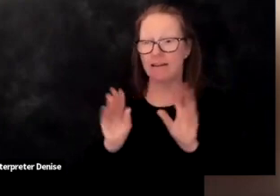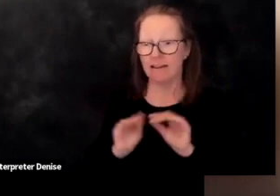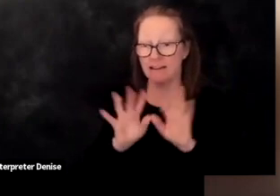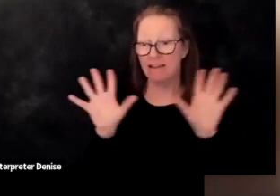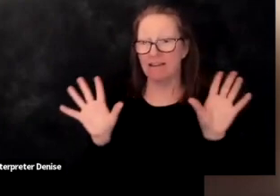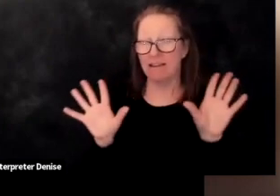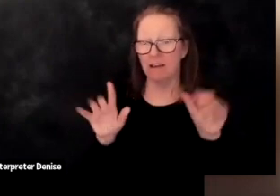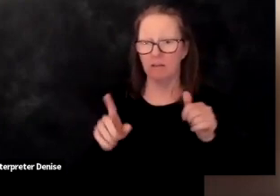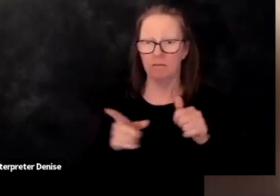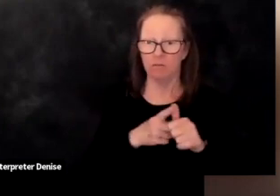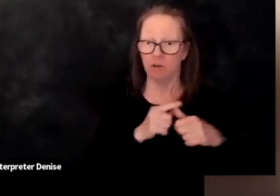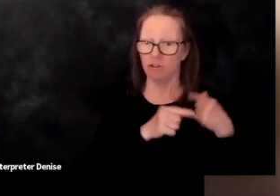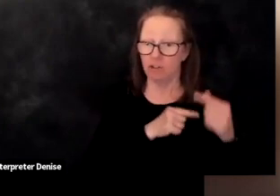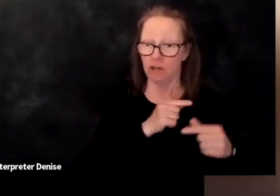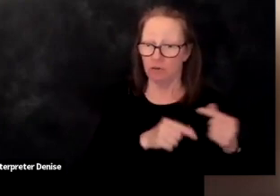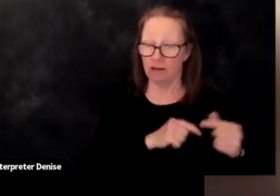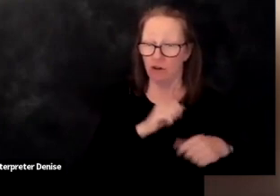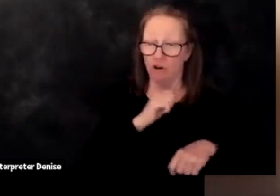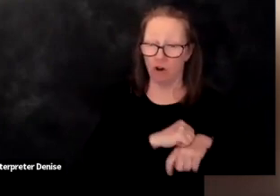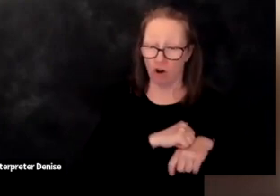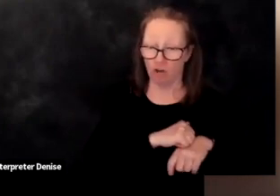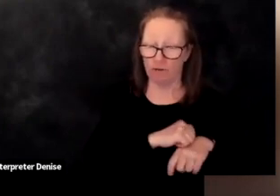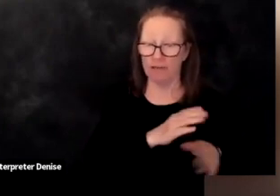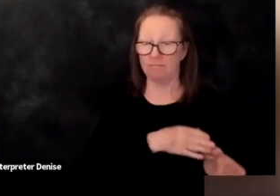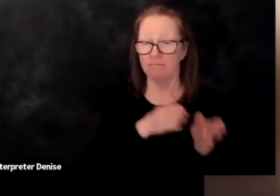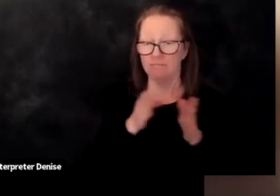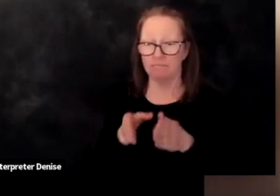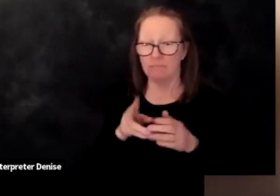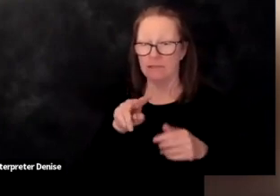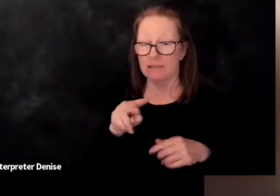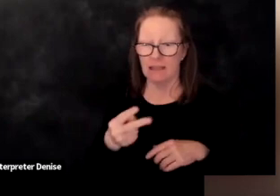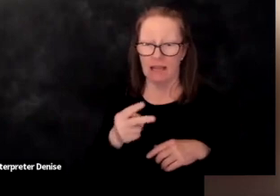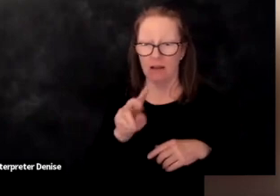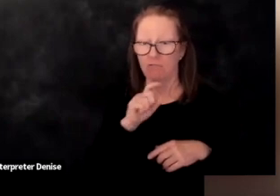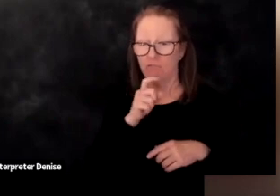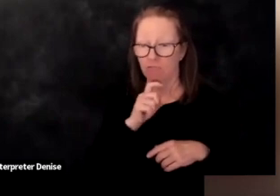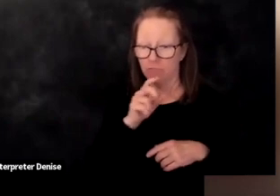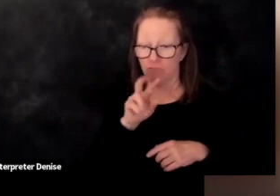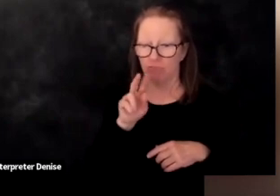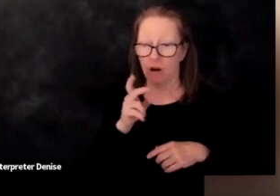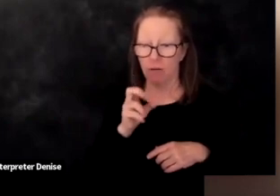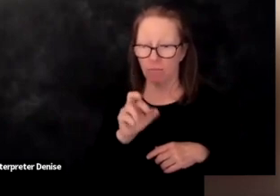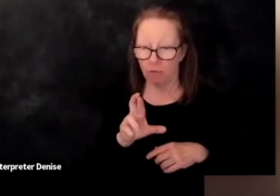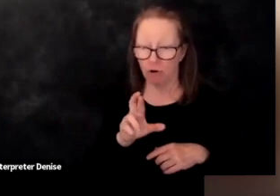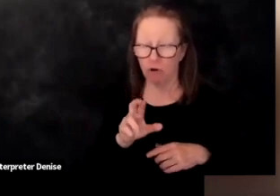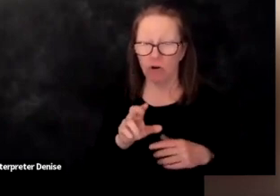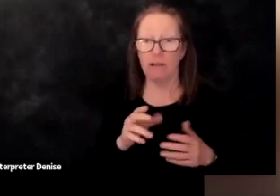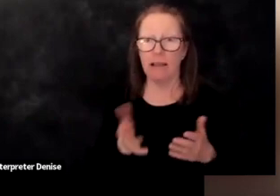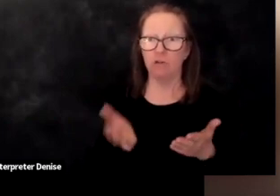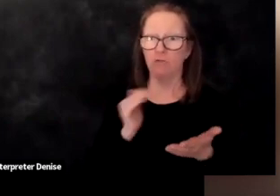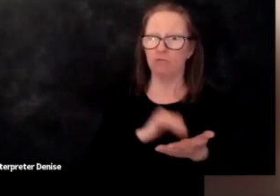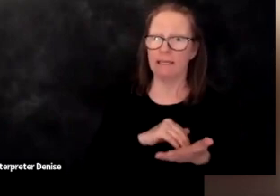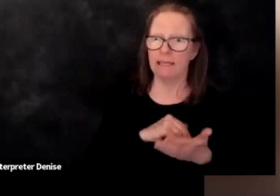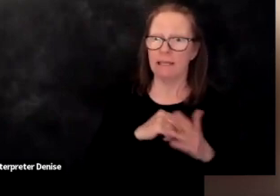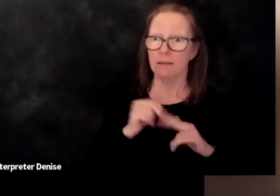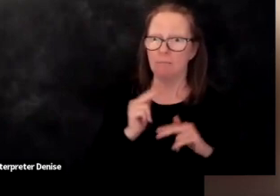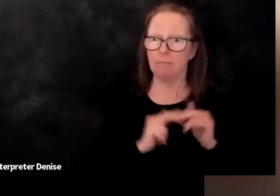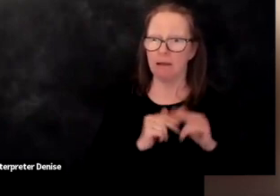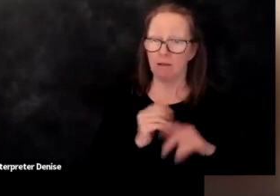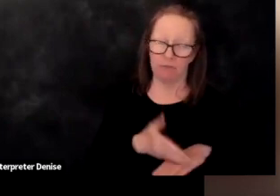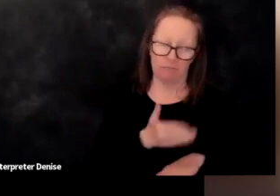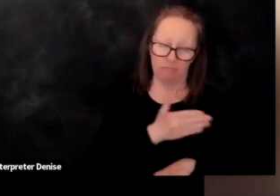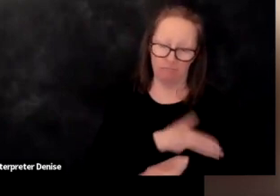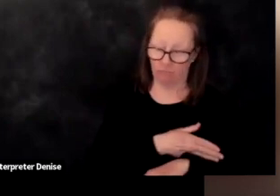the part of the second wave that are rubber. And now I think every time we rebuild something, we improve upon it. And one of the